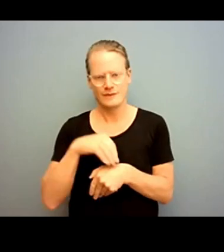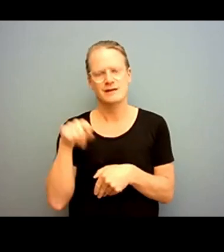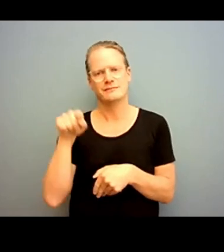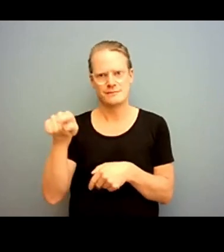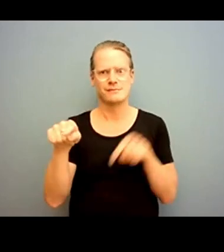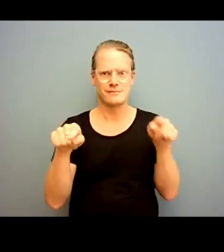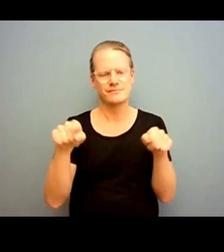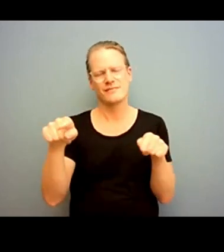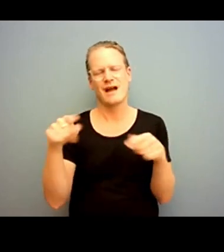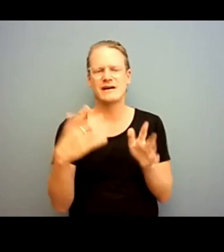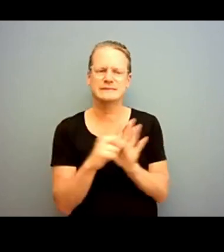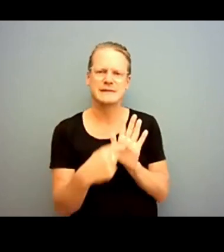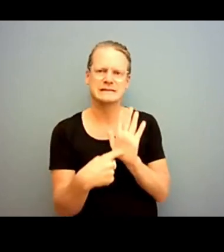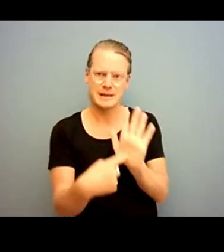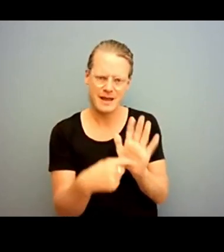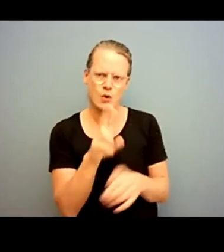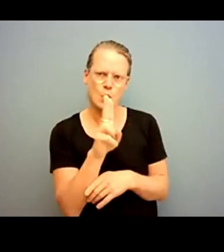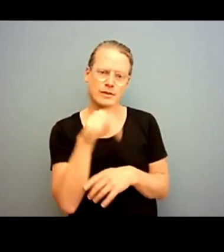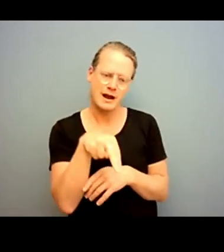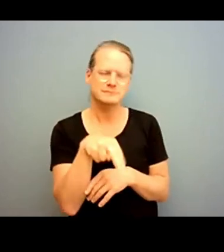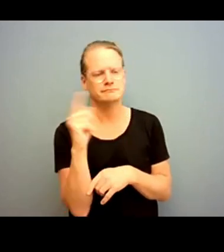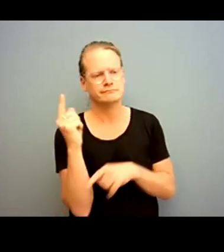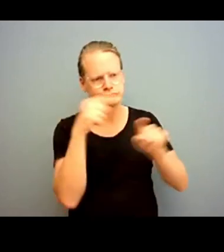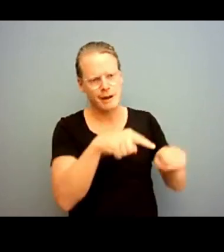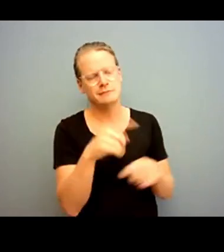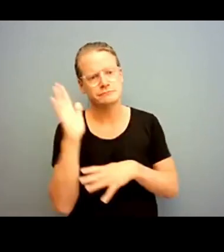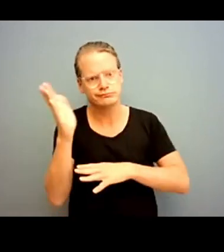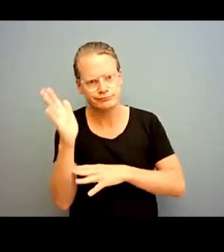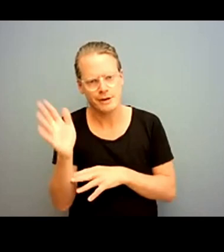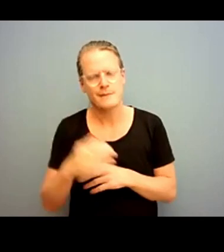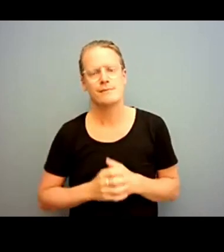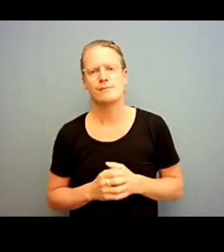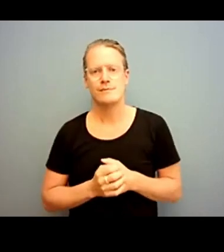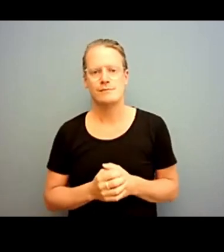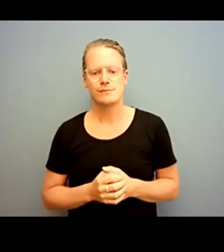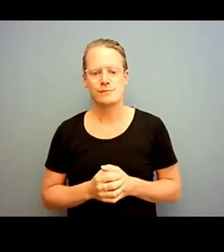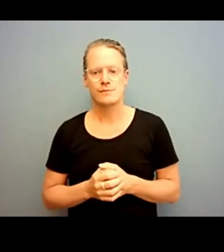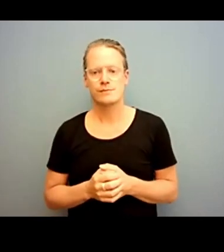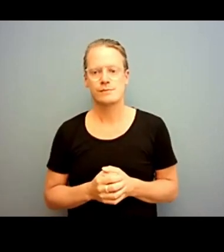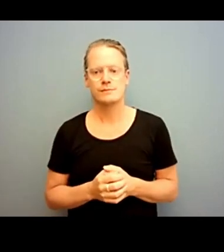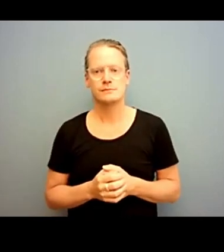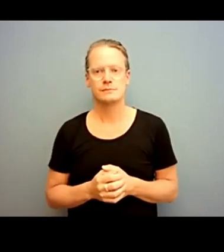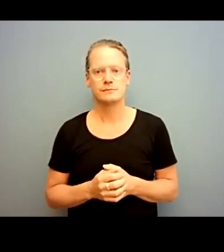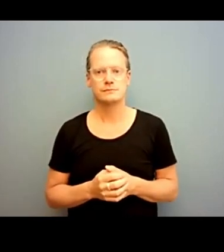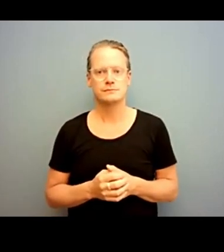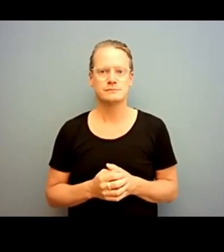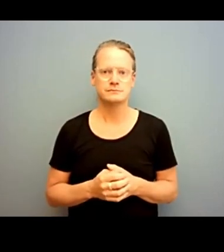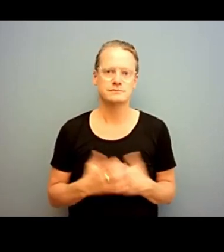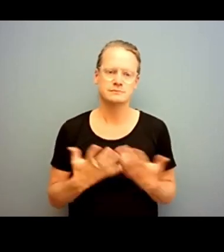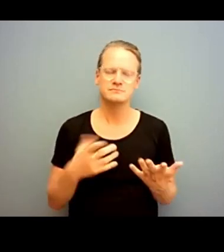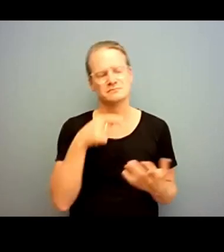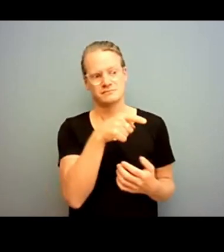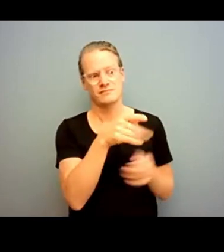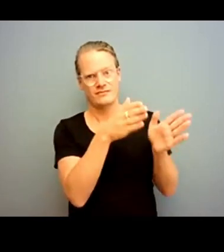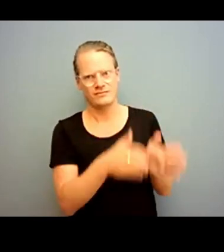relegated in importance. And as I say, this had nothing to do with principle and had everything to do with the power or